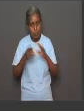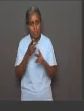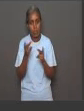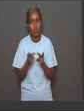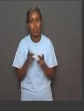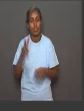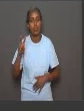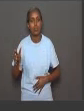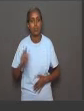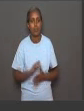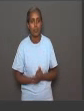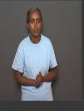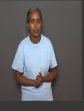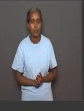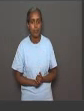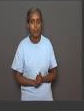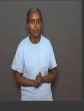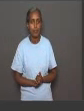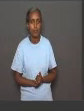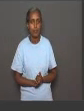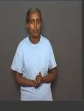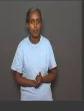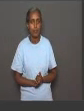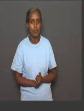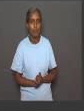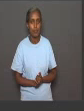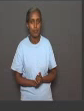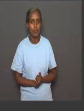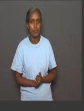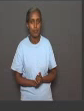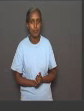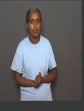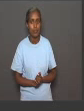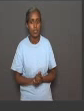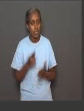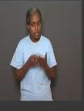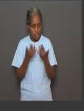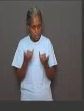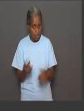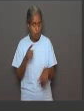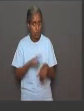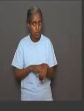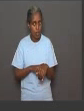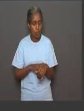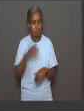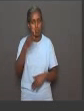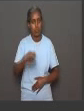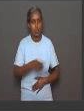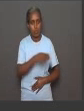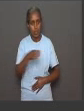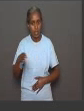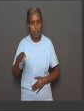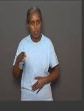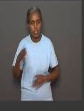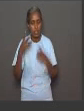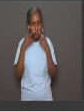assembled on line 2. It is now time to graph the feasible